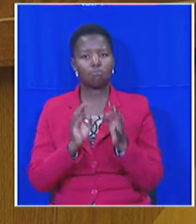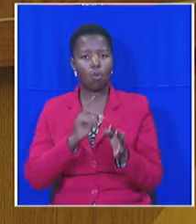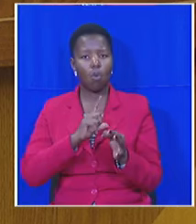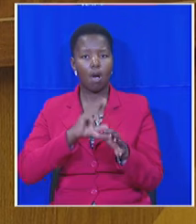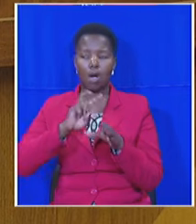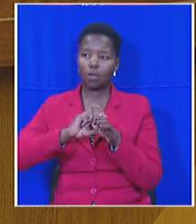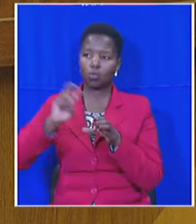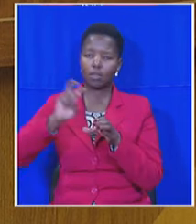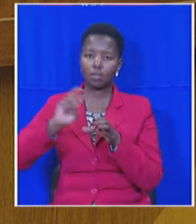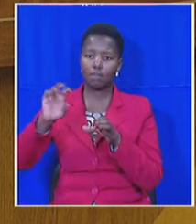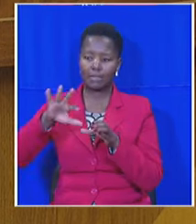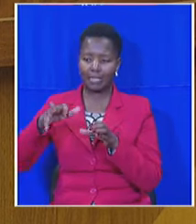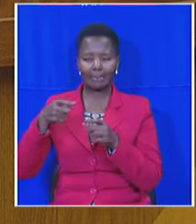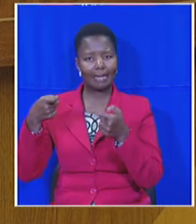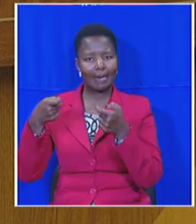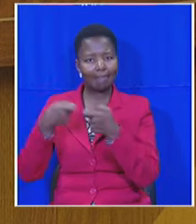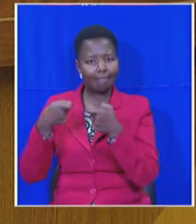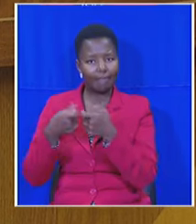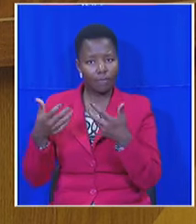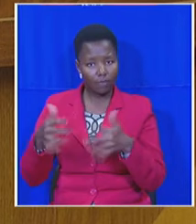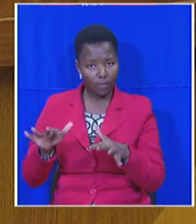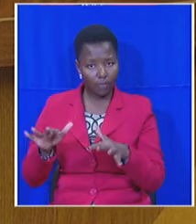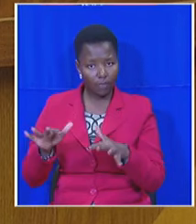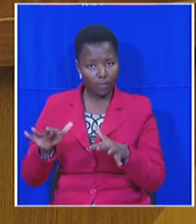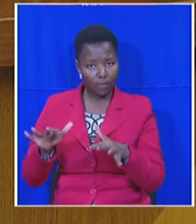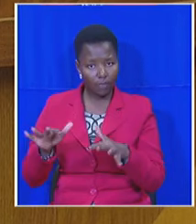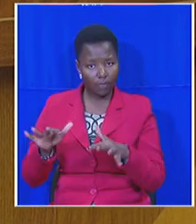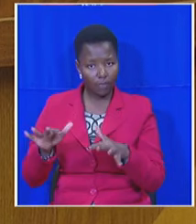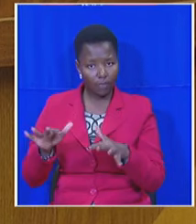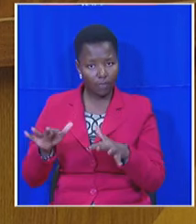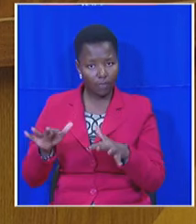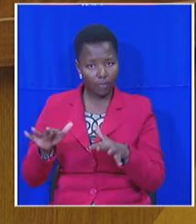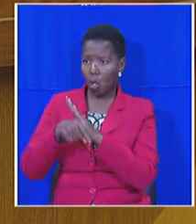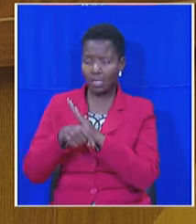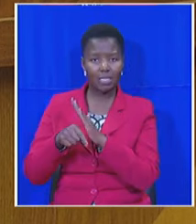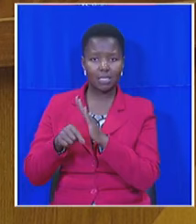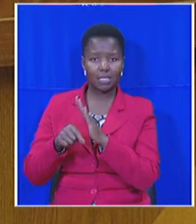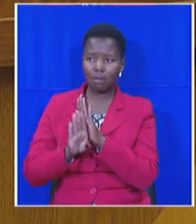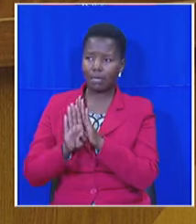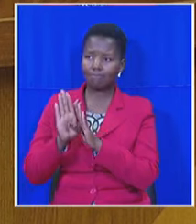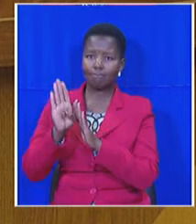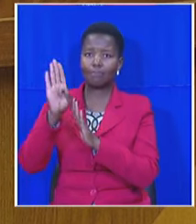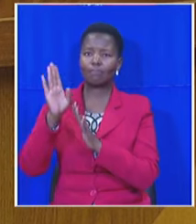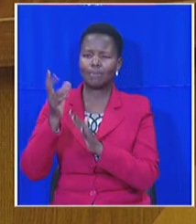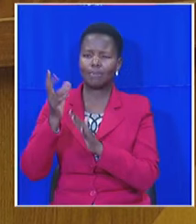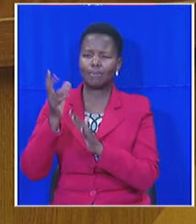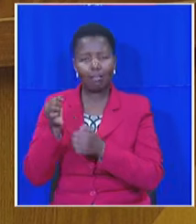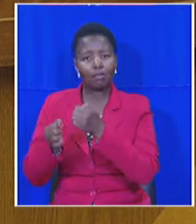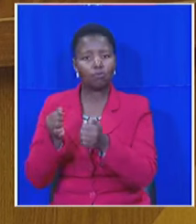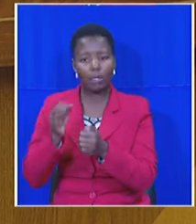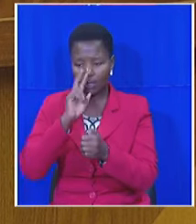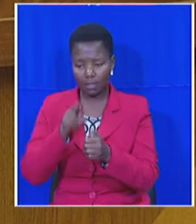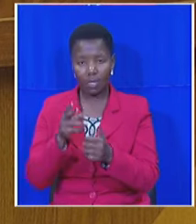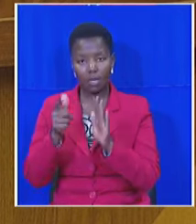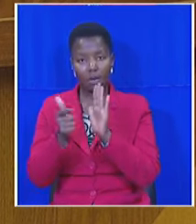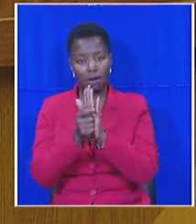sector, it is still struggling to recover from the damage, and more work needs to be done to make our immigration